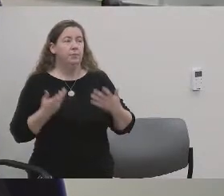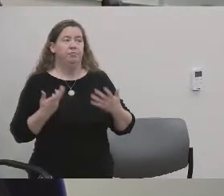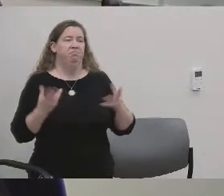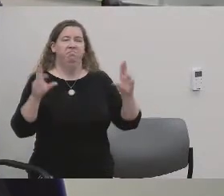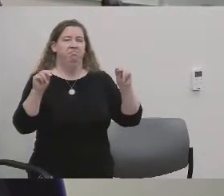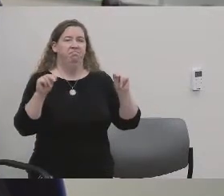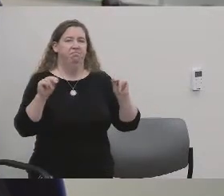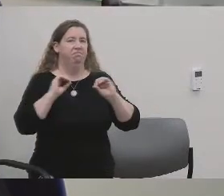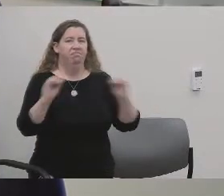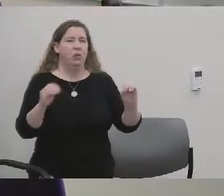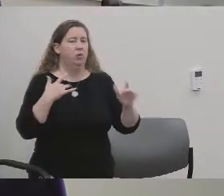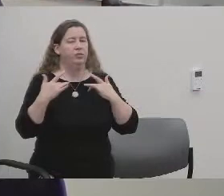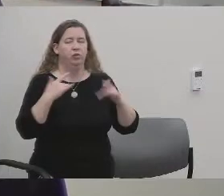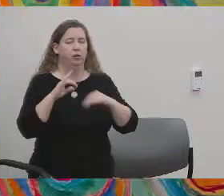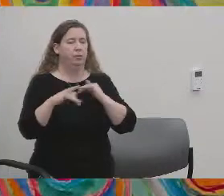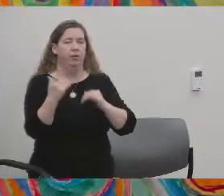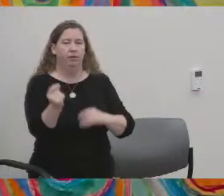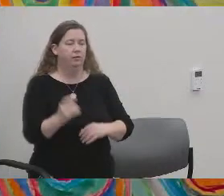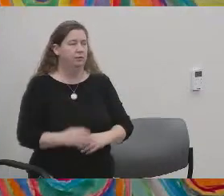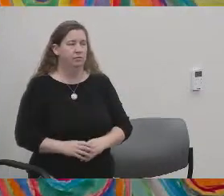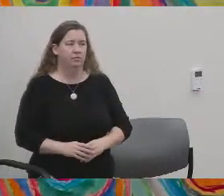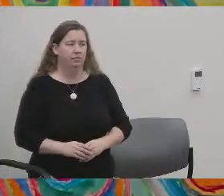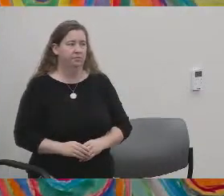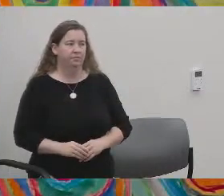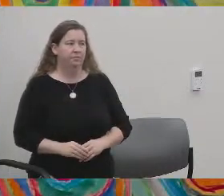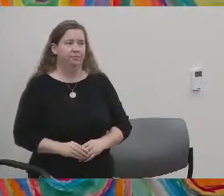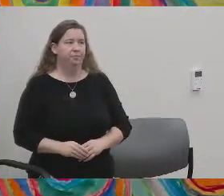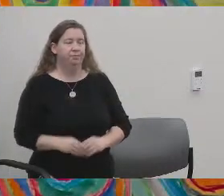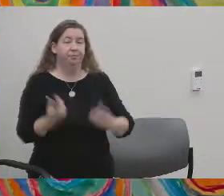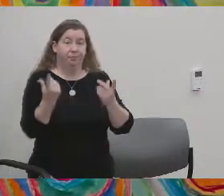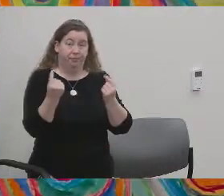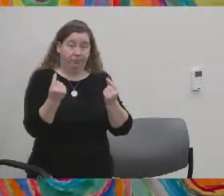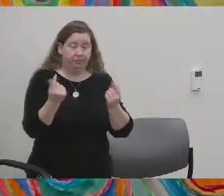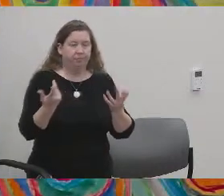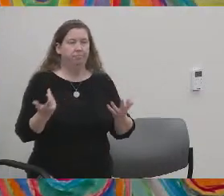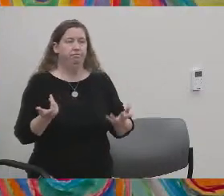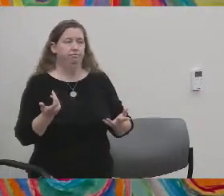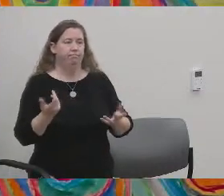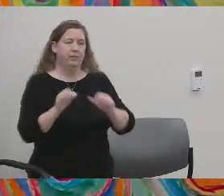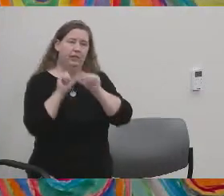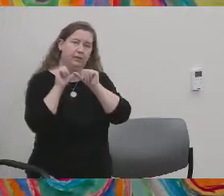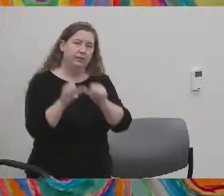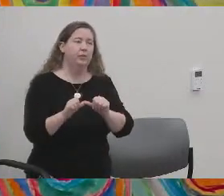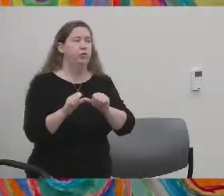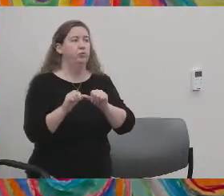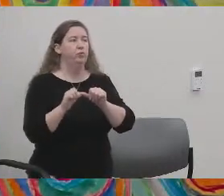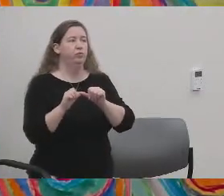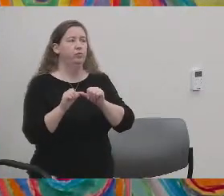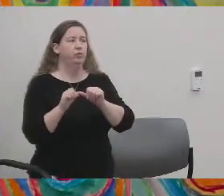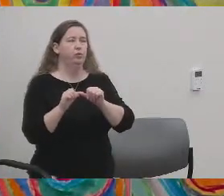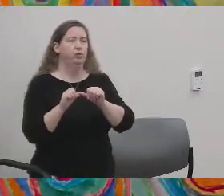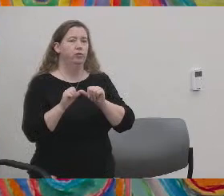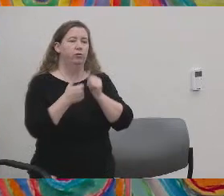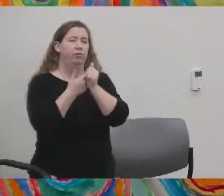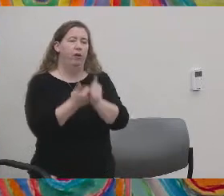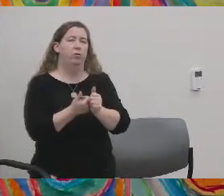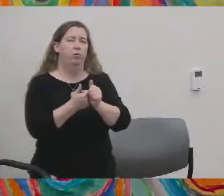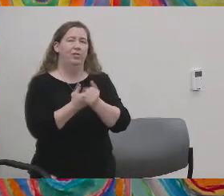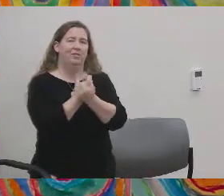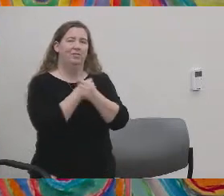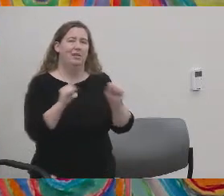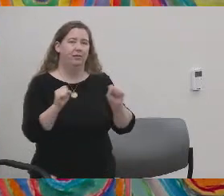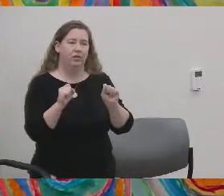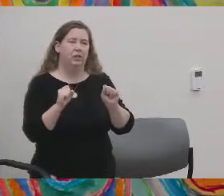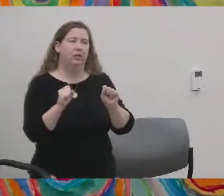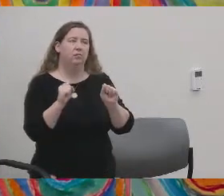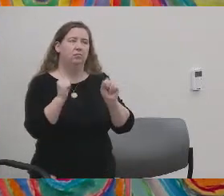No, not really. I mean, all we can do is continue keeping the safety measures we've put in place.